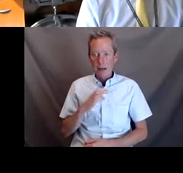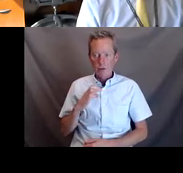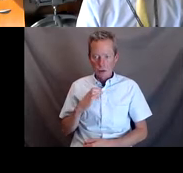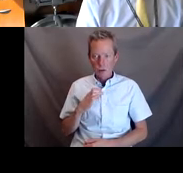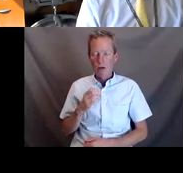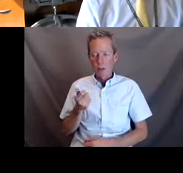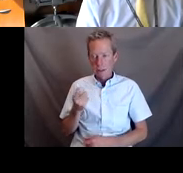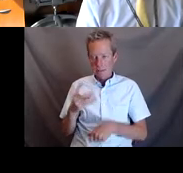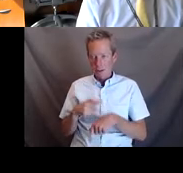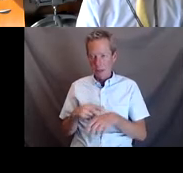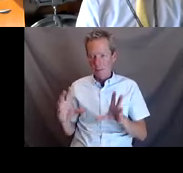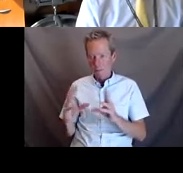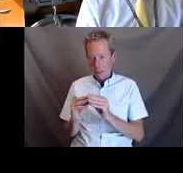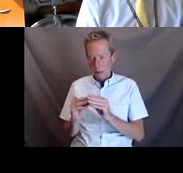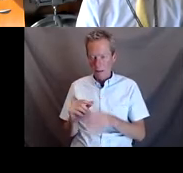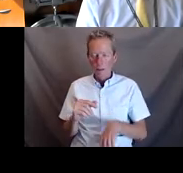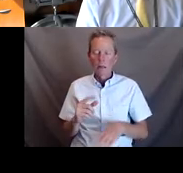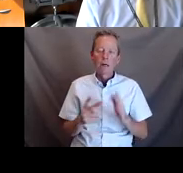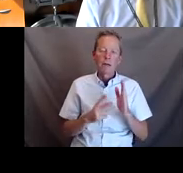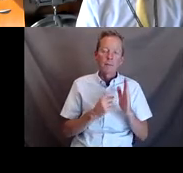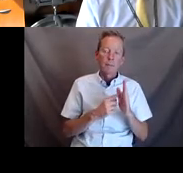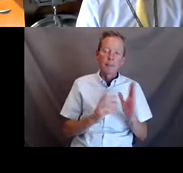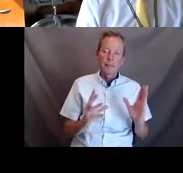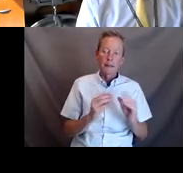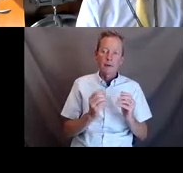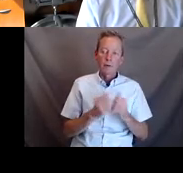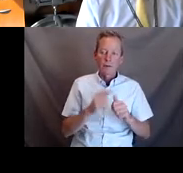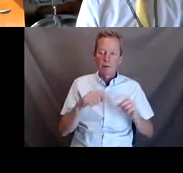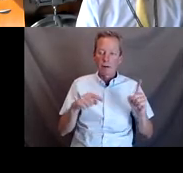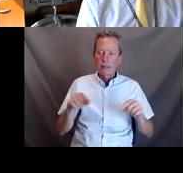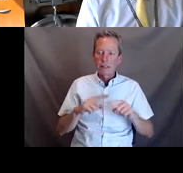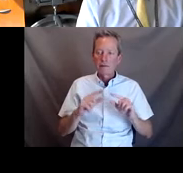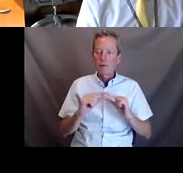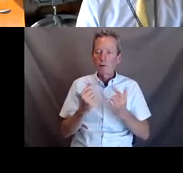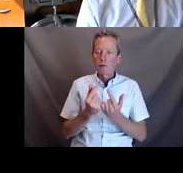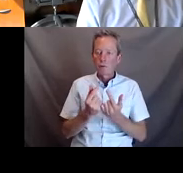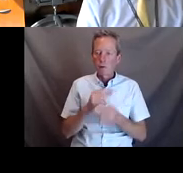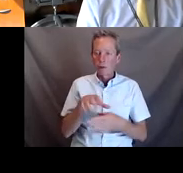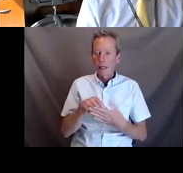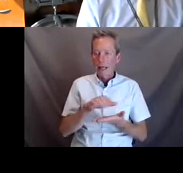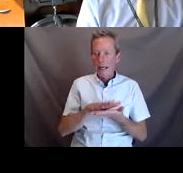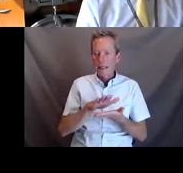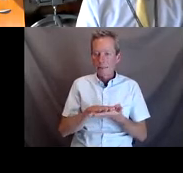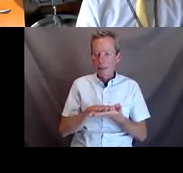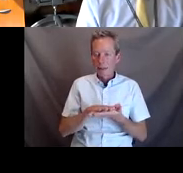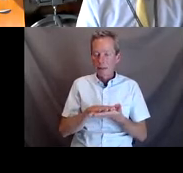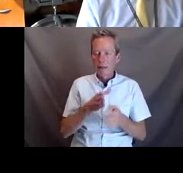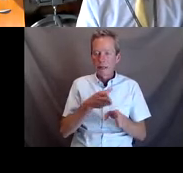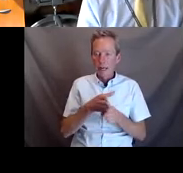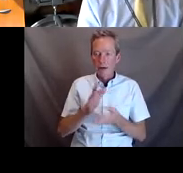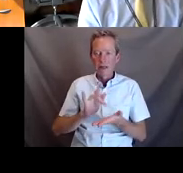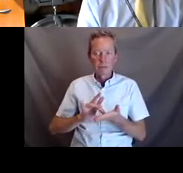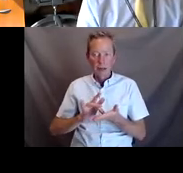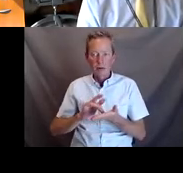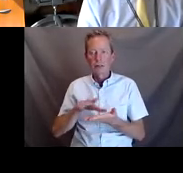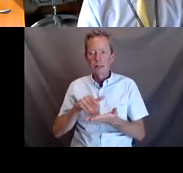We have met with various groups throughout the academic areas, the medical center, and we will